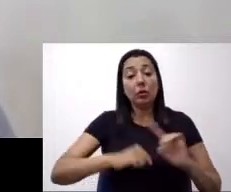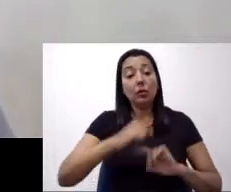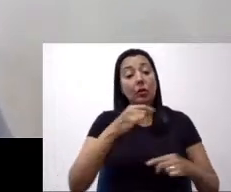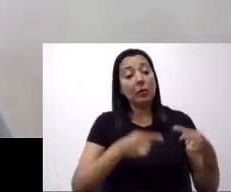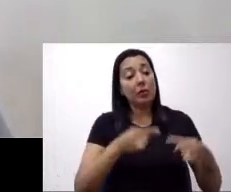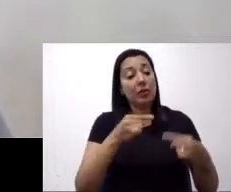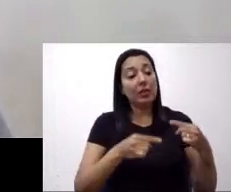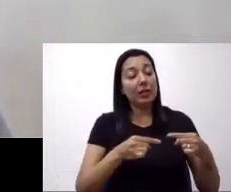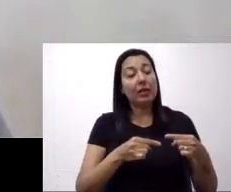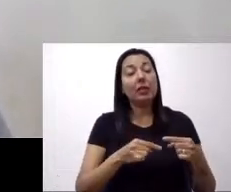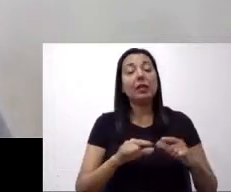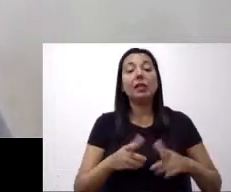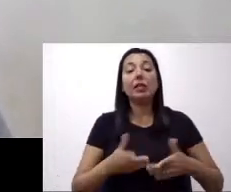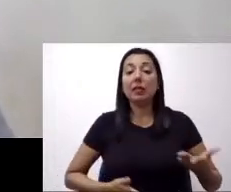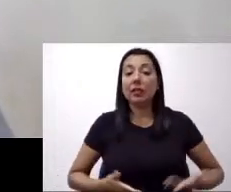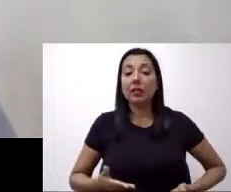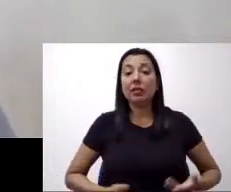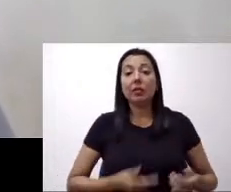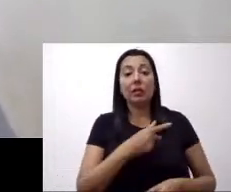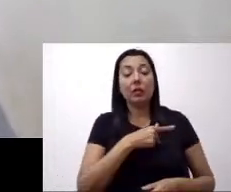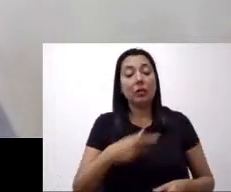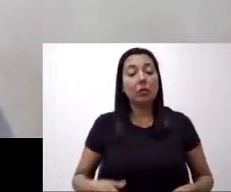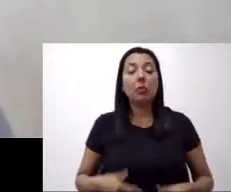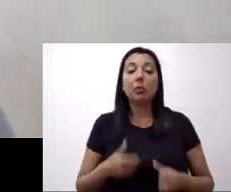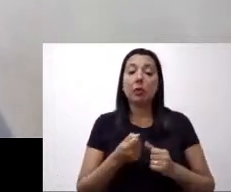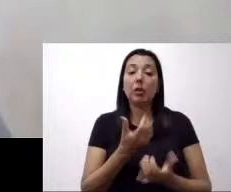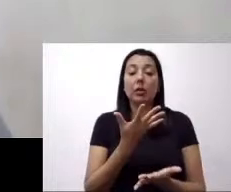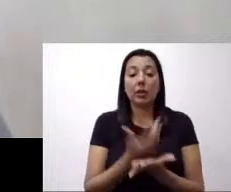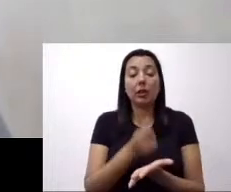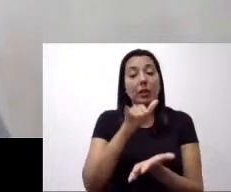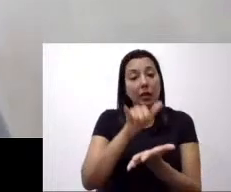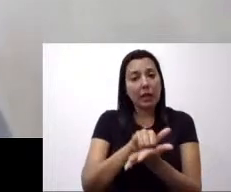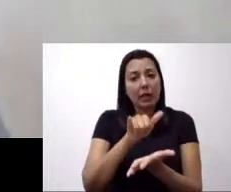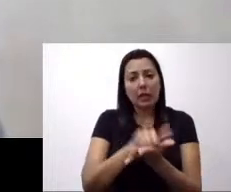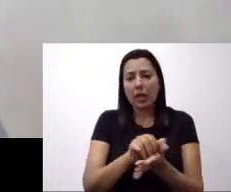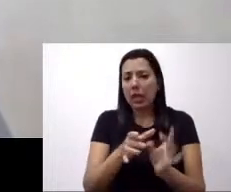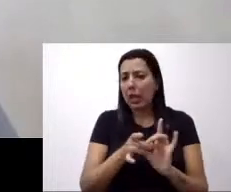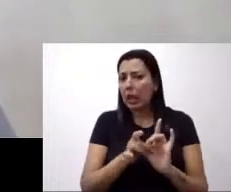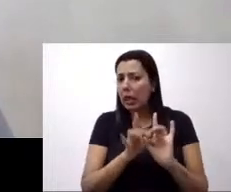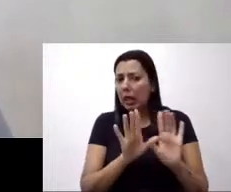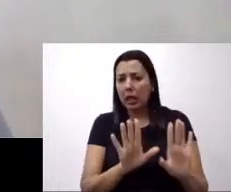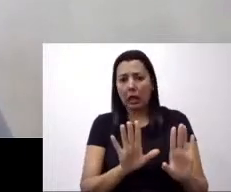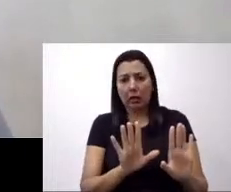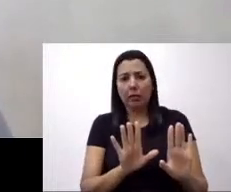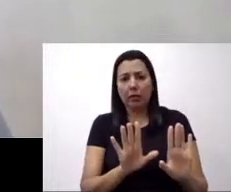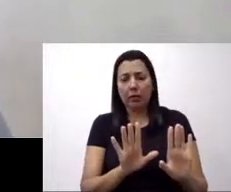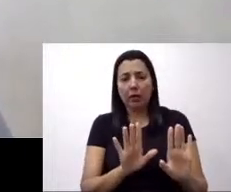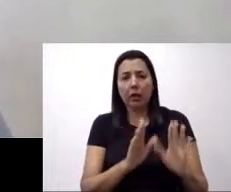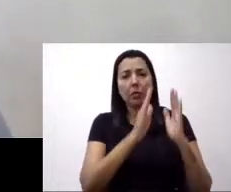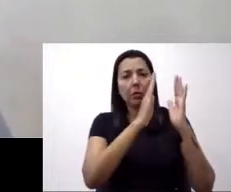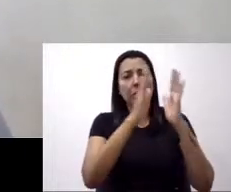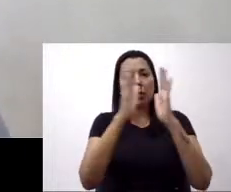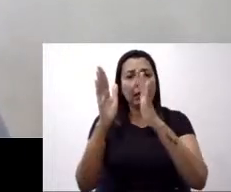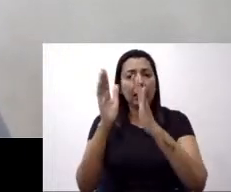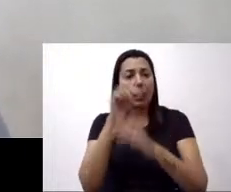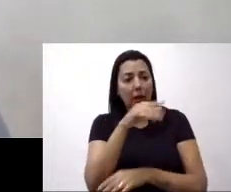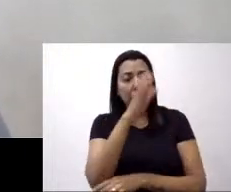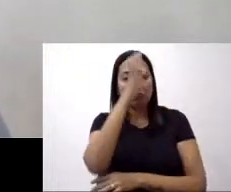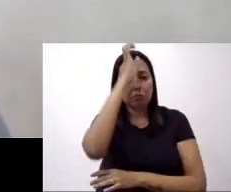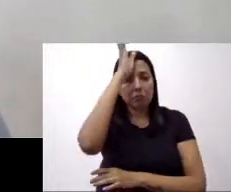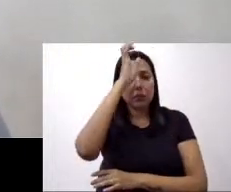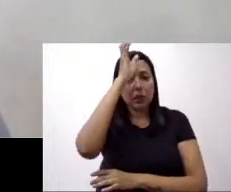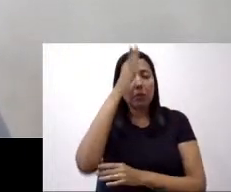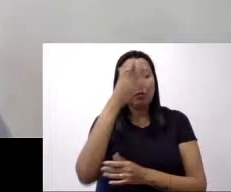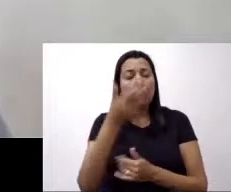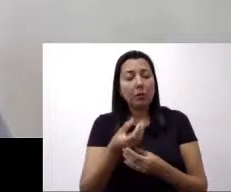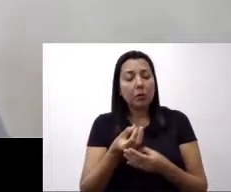free at the ENAP library. We're going to include the link here in